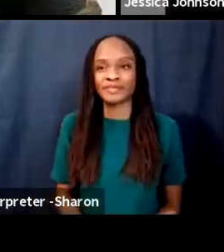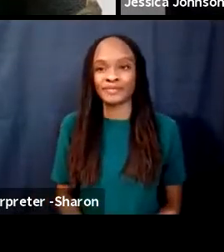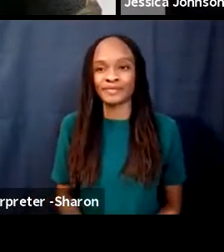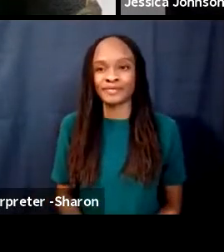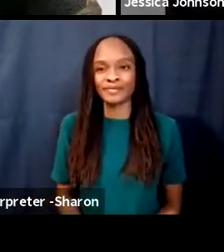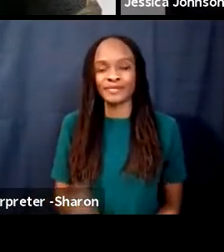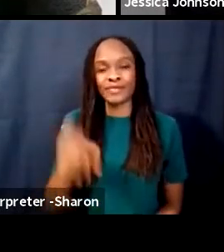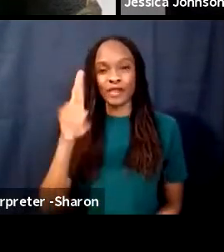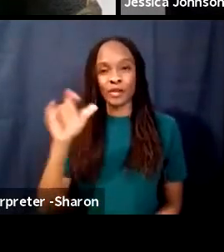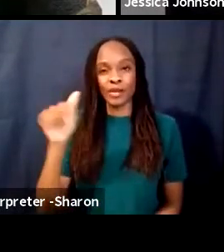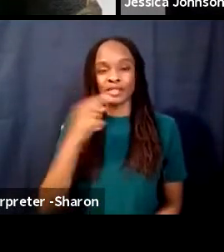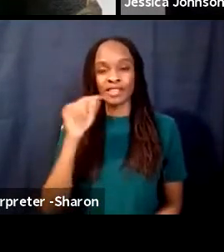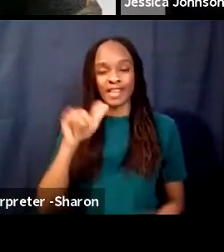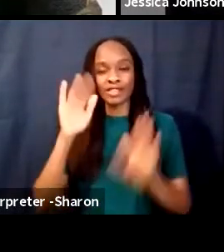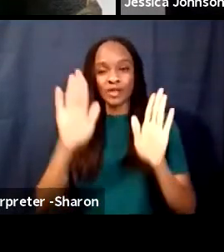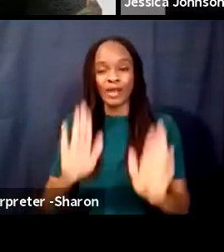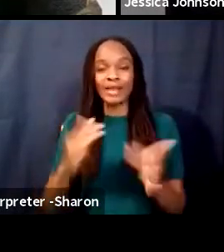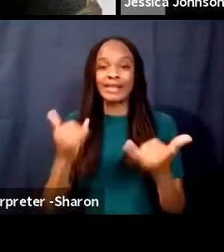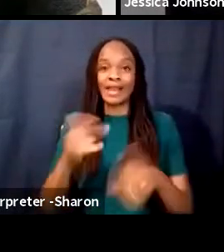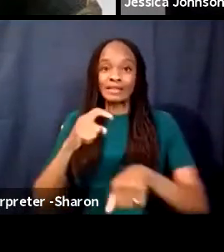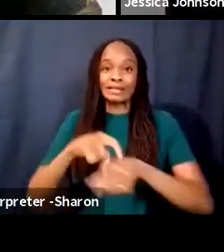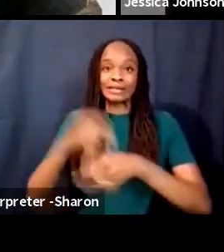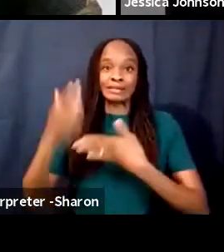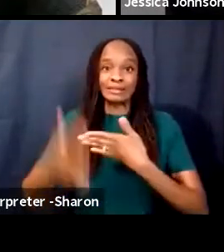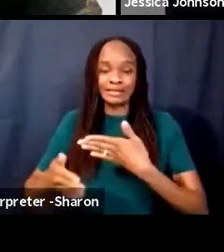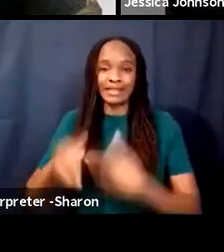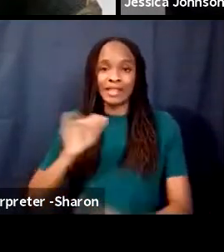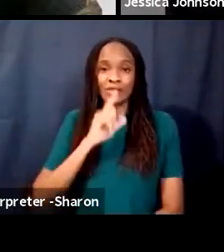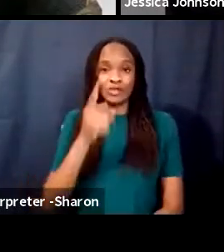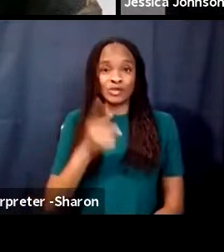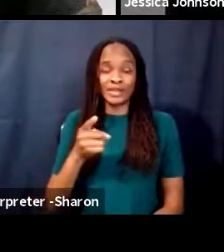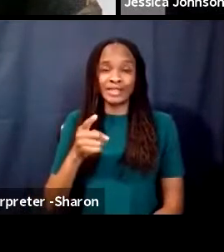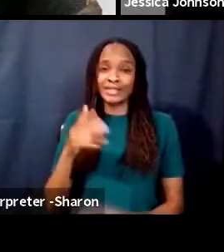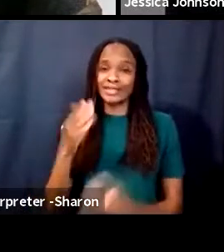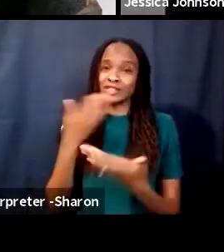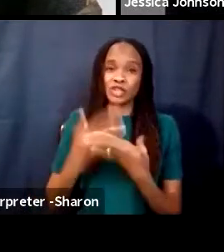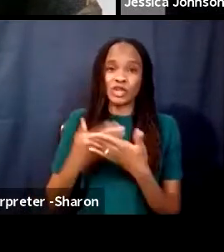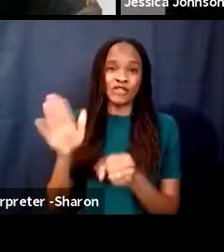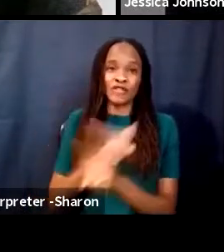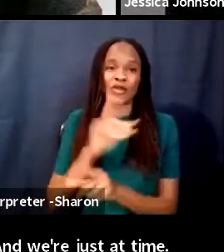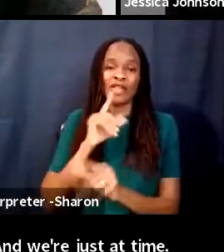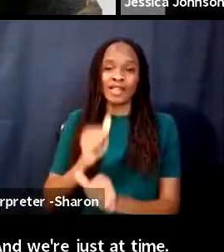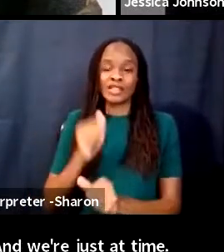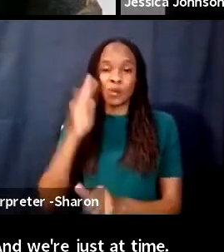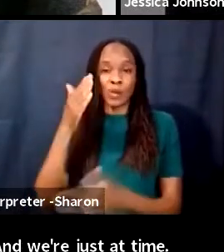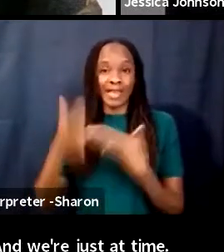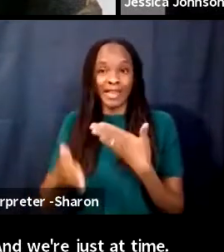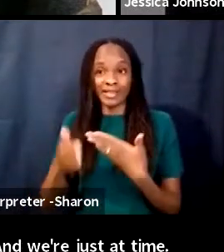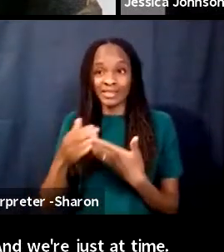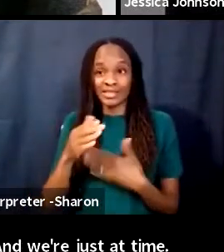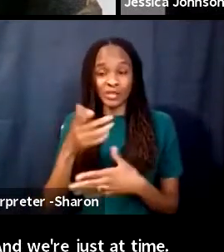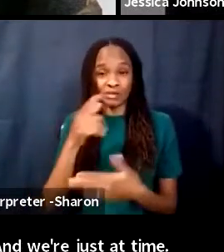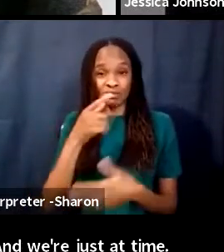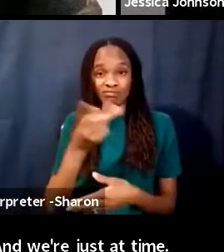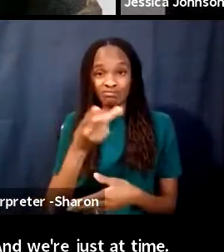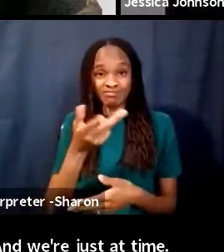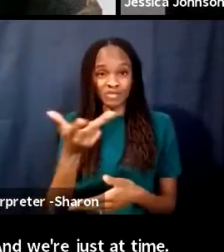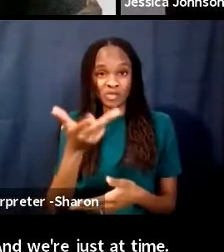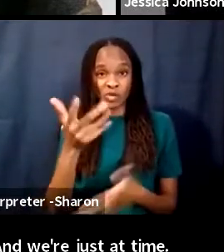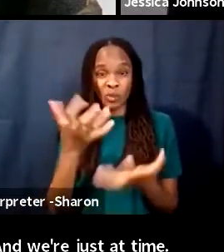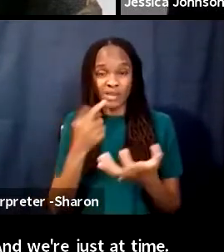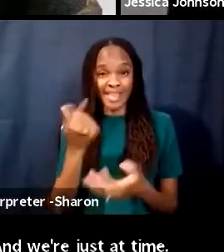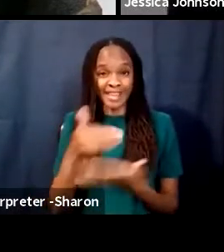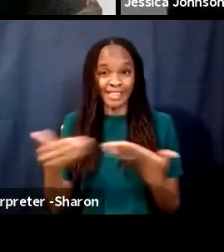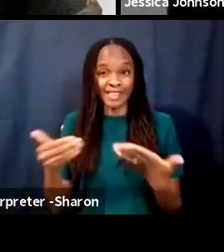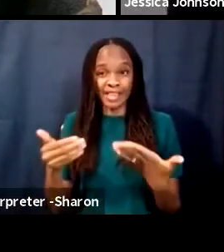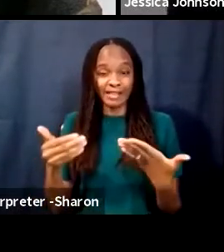That's great. And we are just at time. So that was such a good full answer. We're going to wrap it there. Do you ladies want to say anything to wrap up before